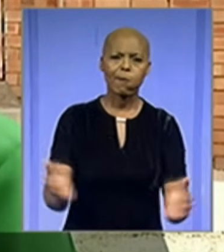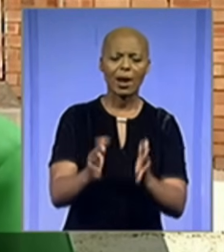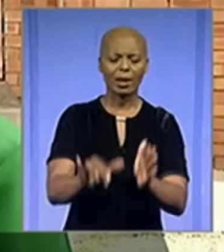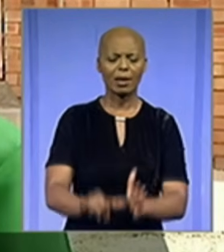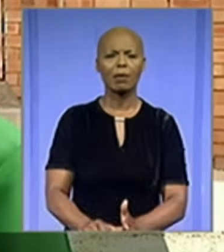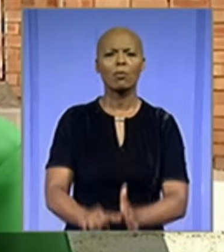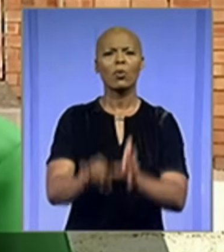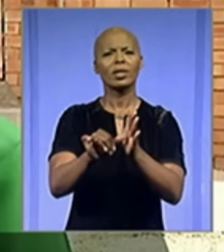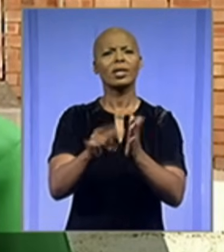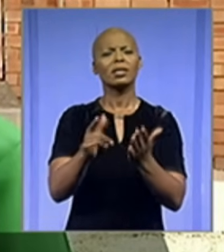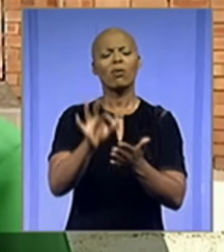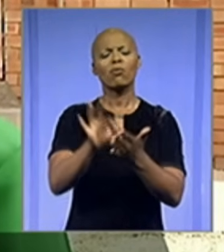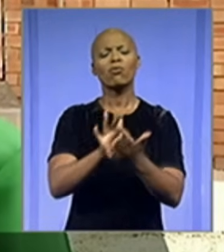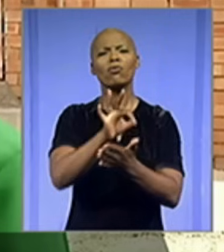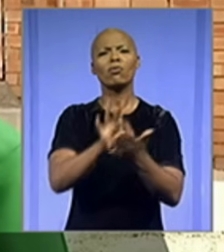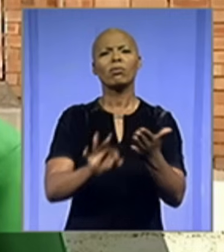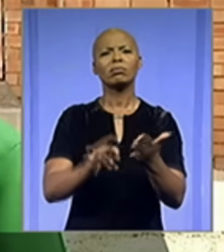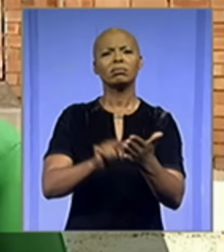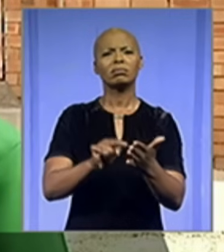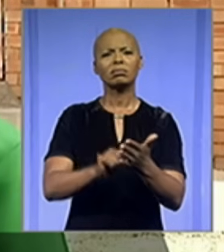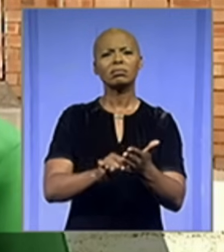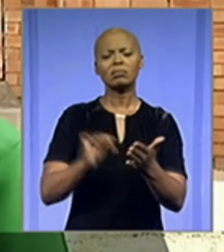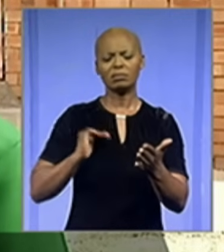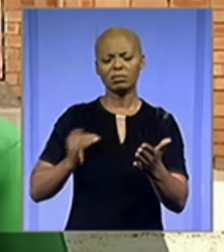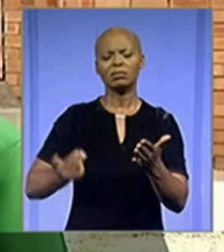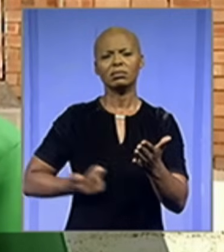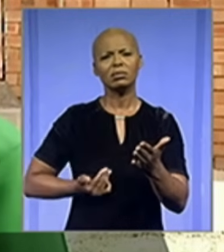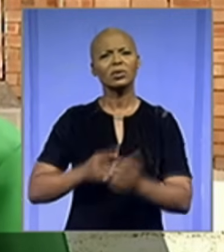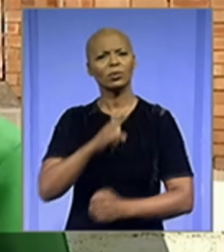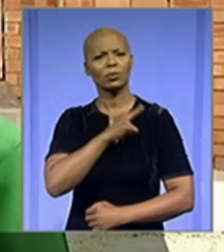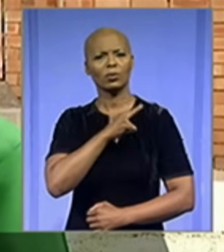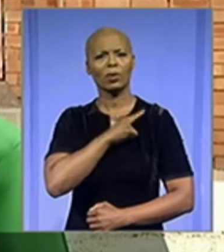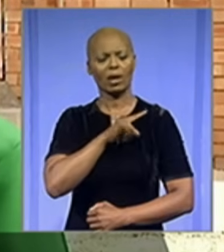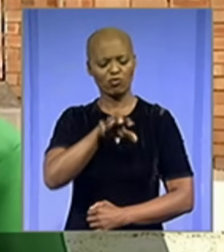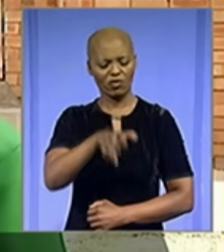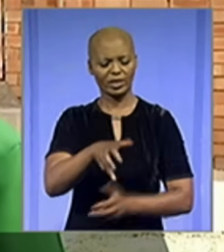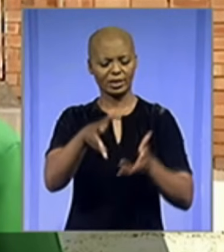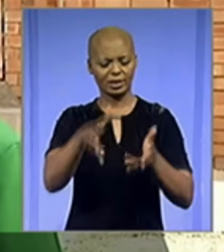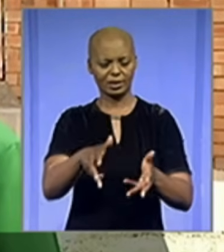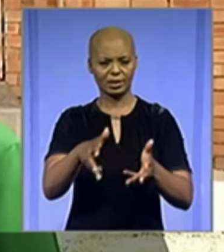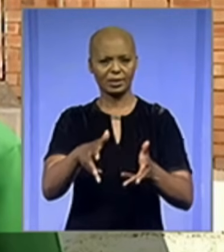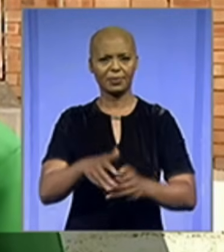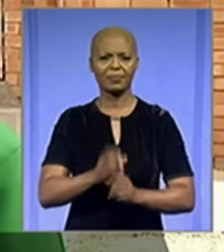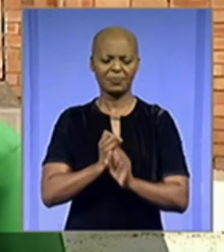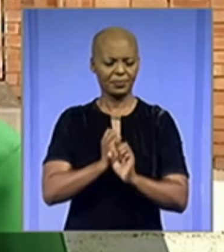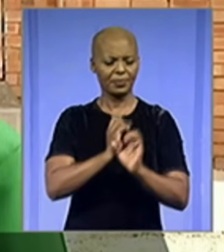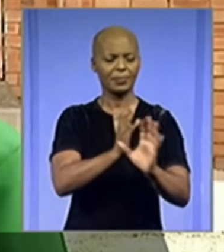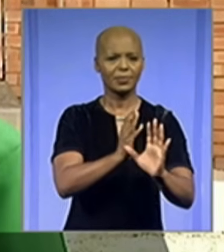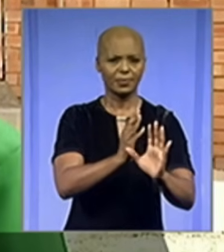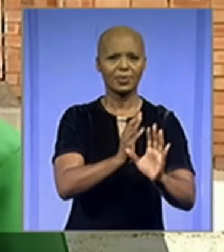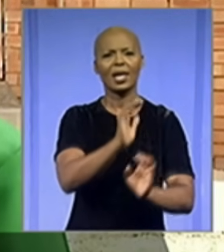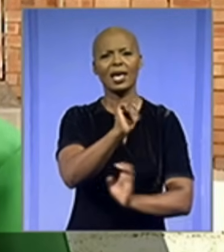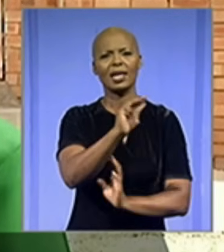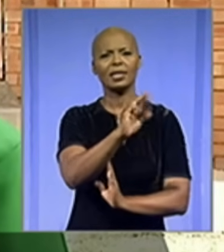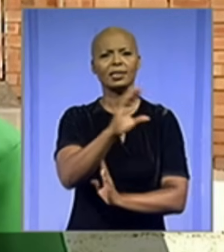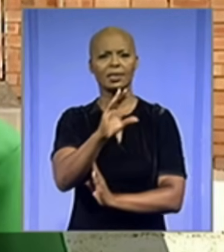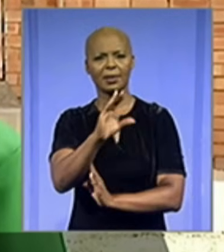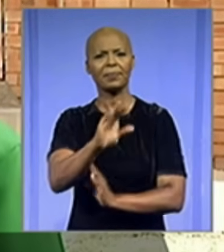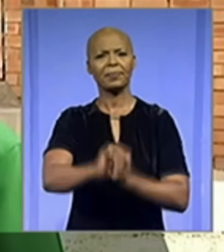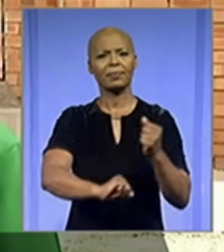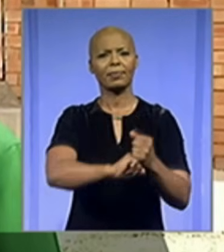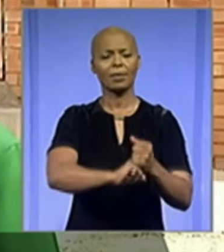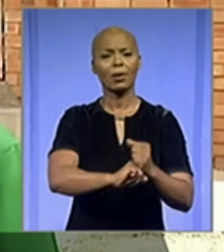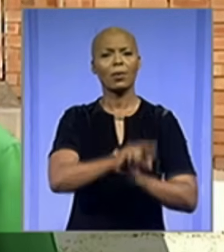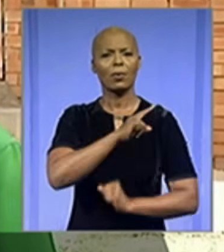of why women in this province should vote for the ANC, because